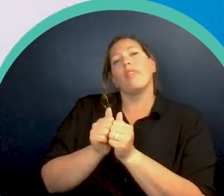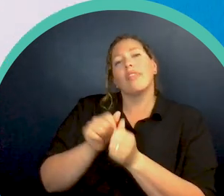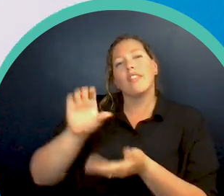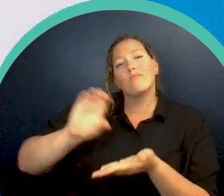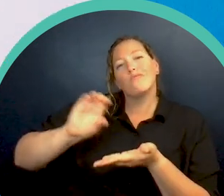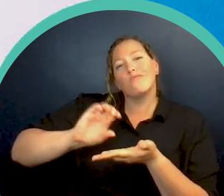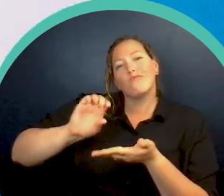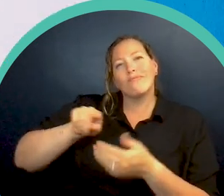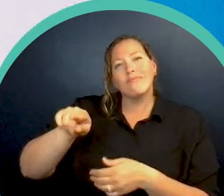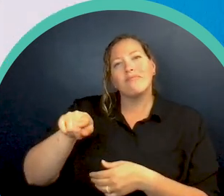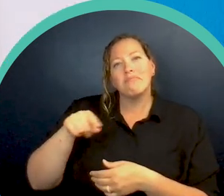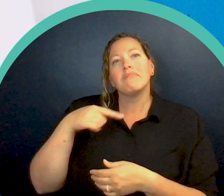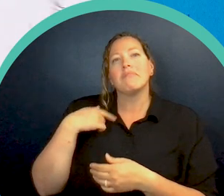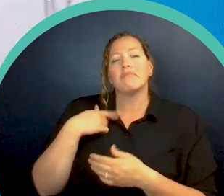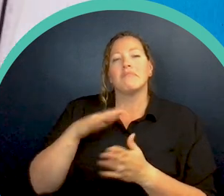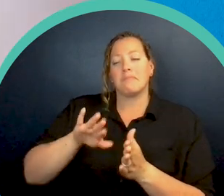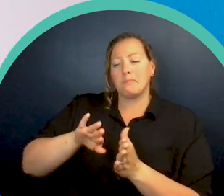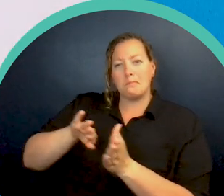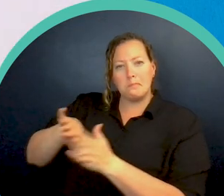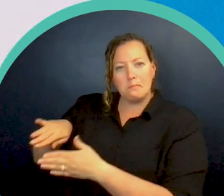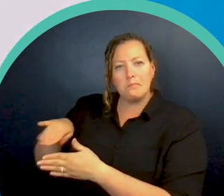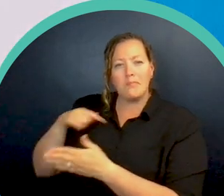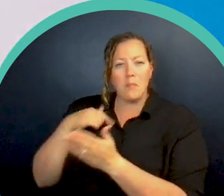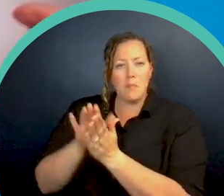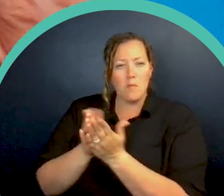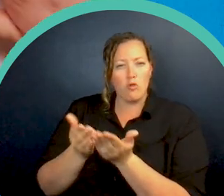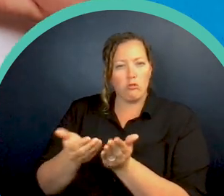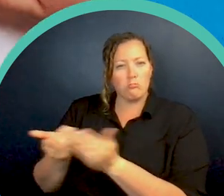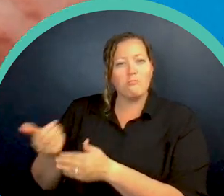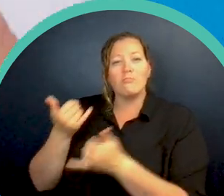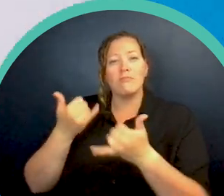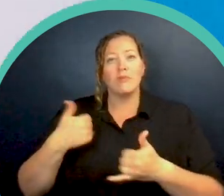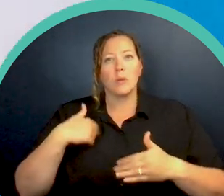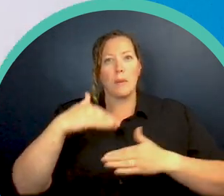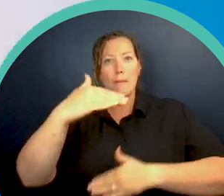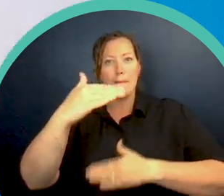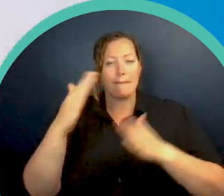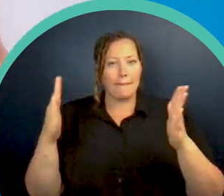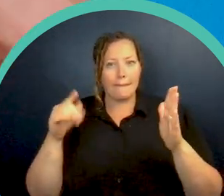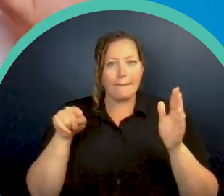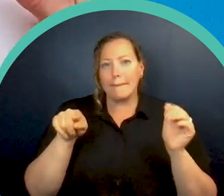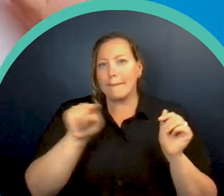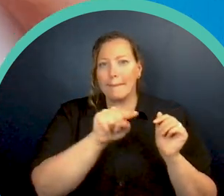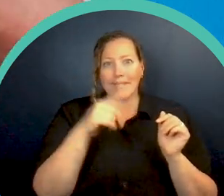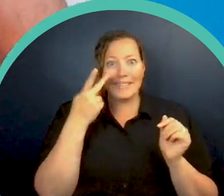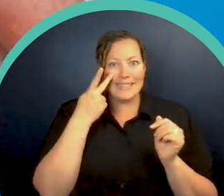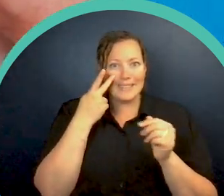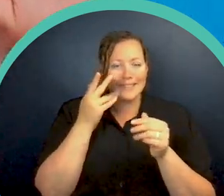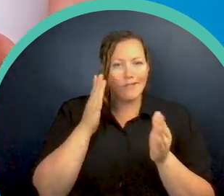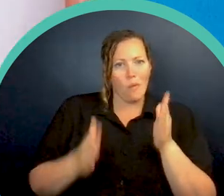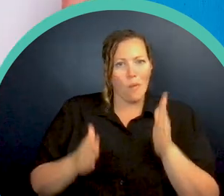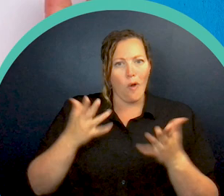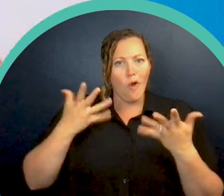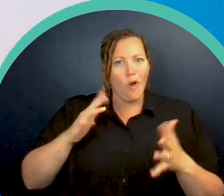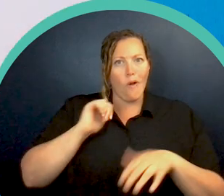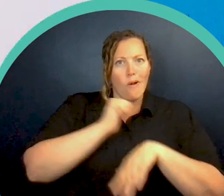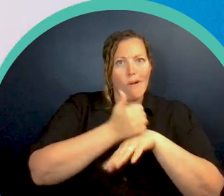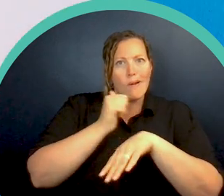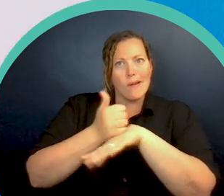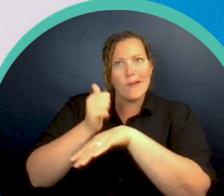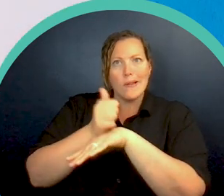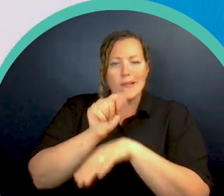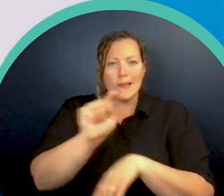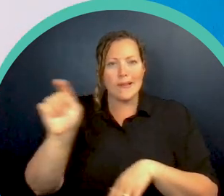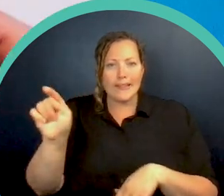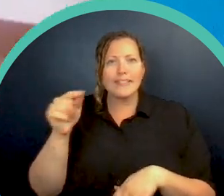to go with the pepper shaker. So I'm going to put my sketchbook away. And a lot of these robots you see here, I started with